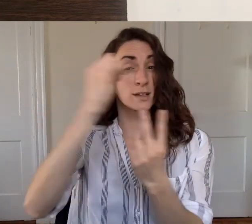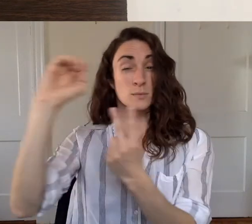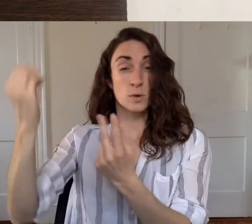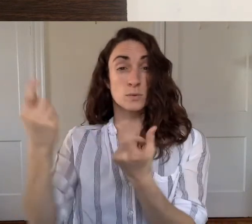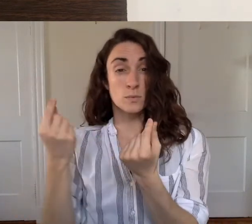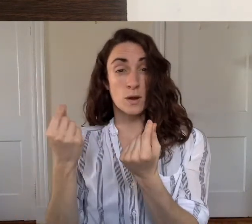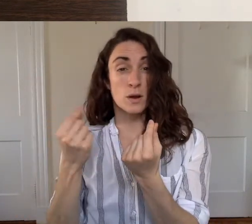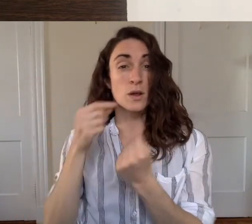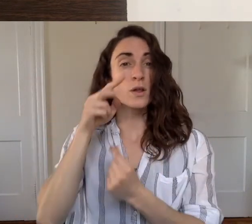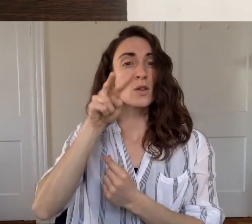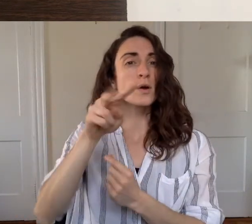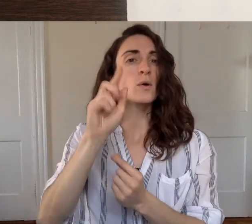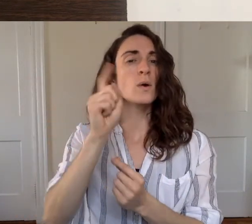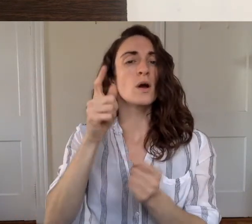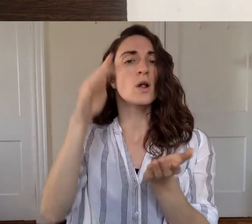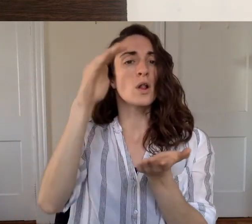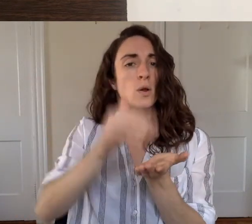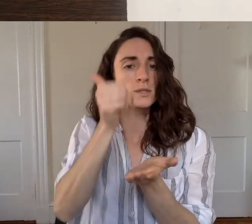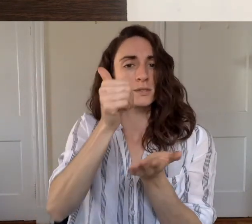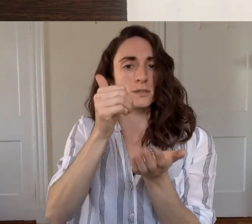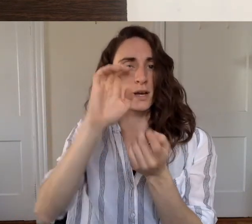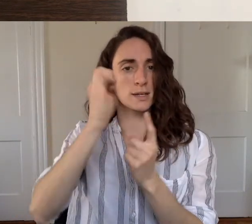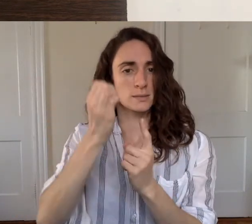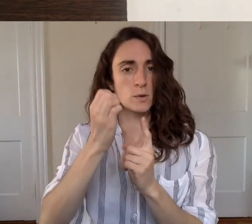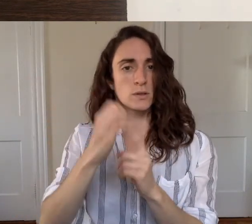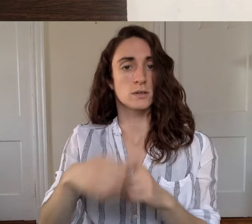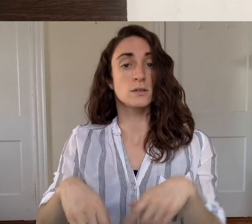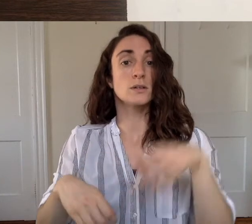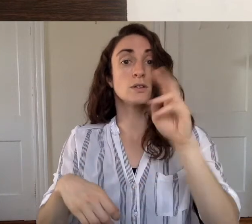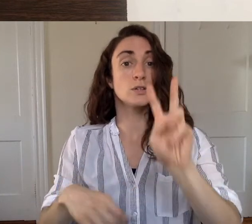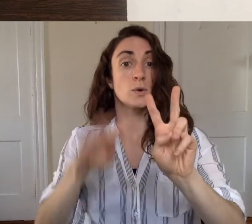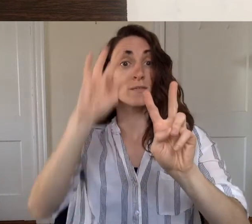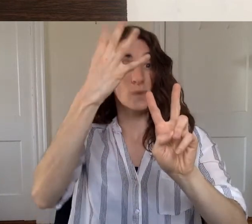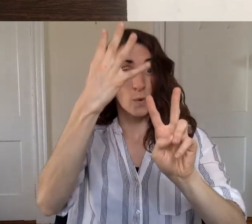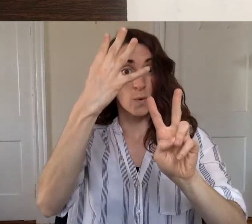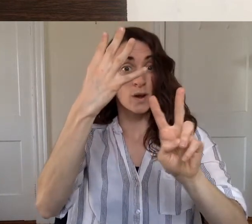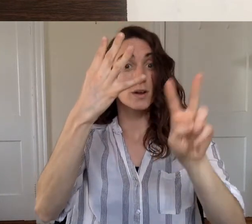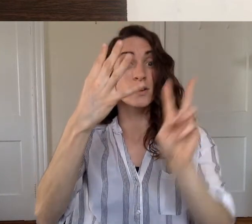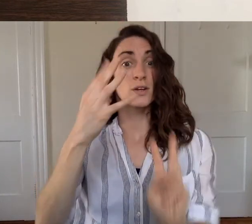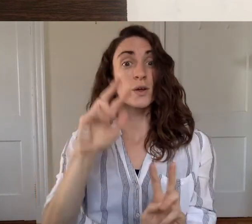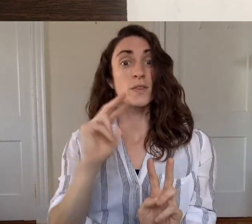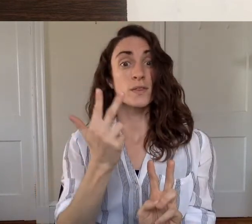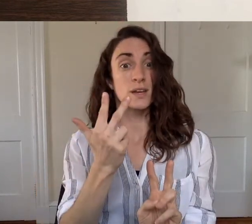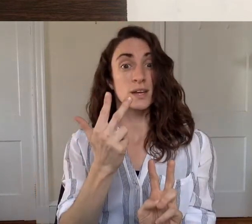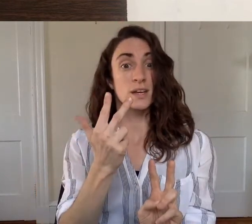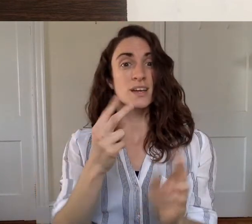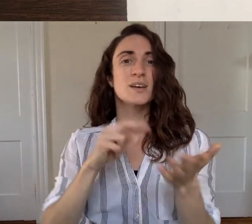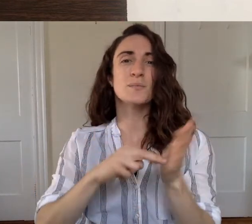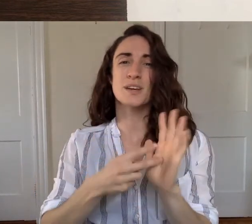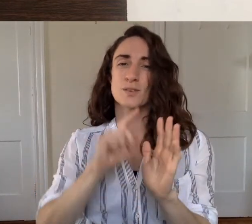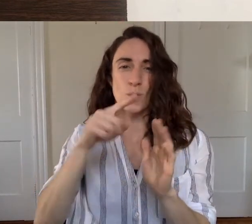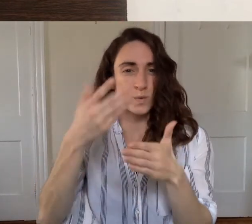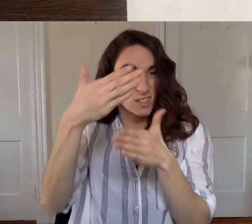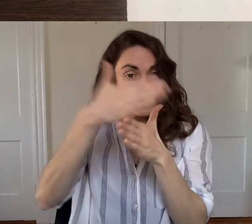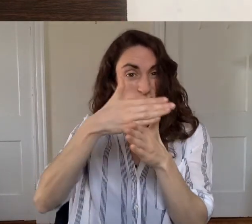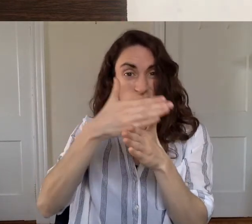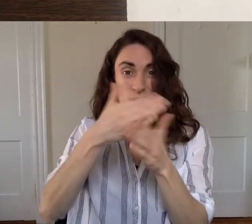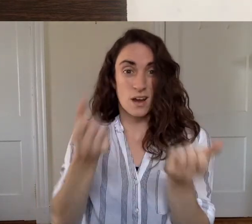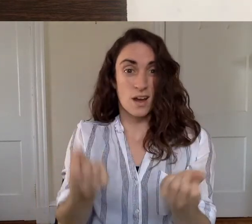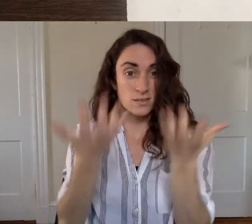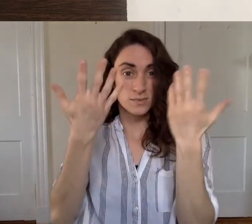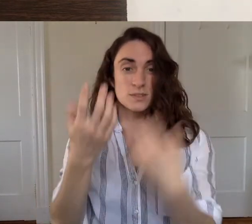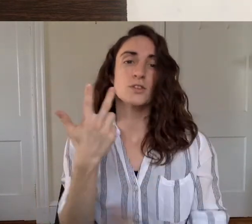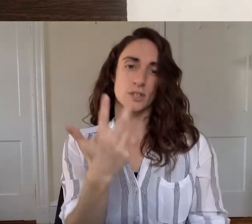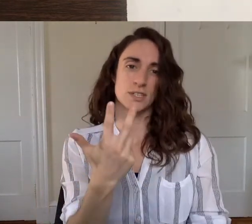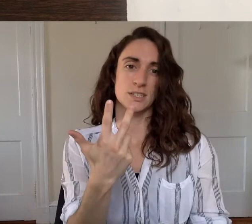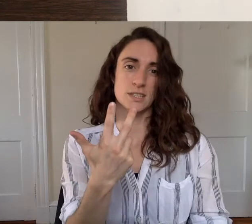how many of each element we'll need, following the smaller exponent of the 2. So if we see that the top expression has 2 to the 4th, and the bottom 2 to the